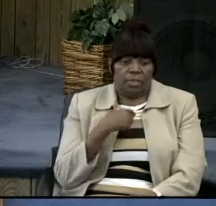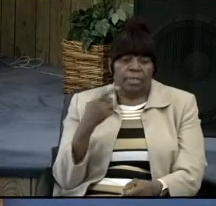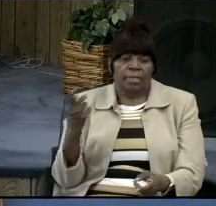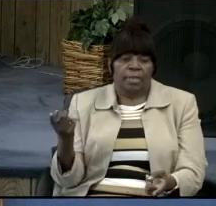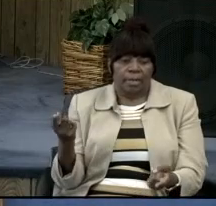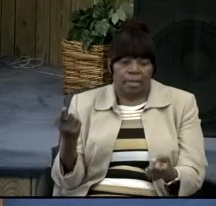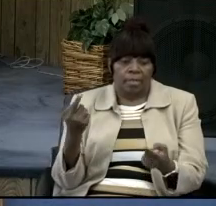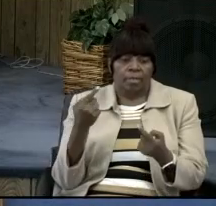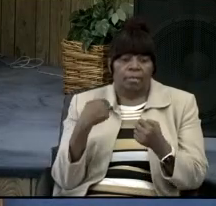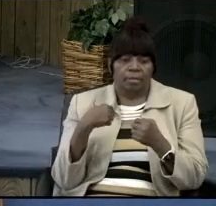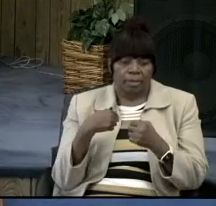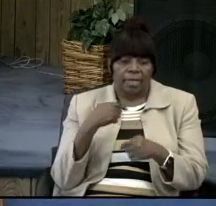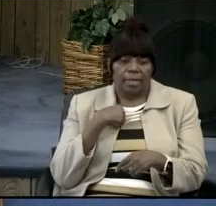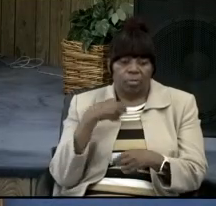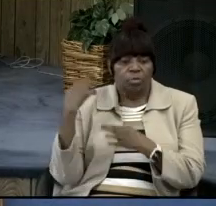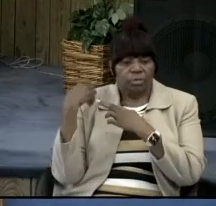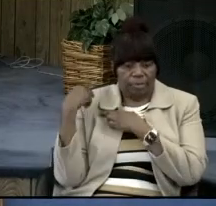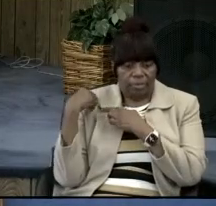the world.